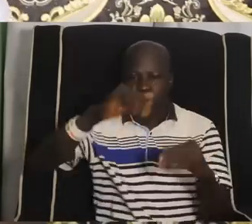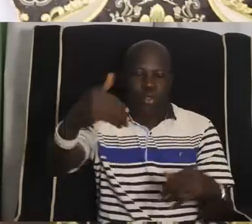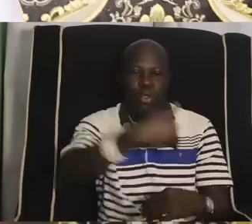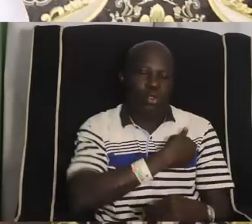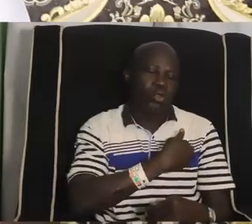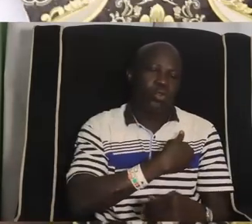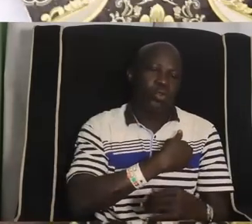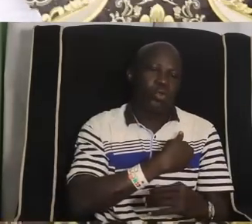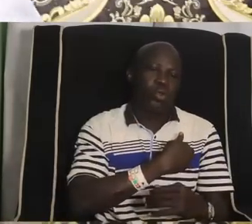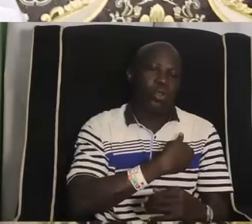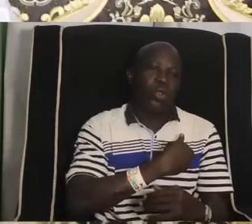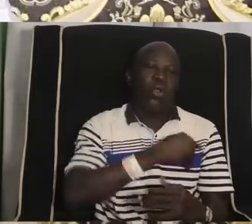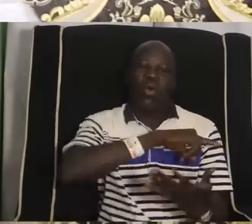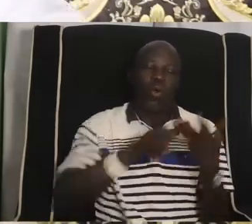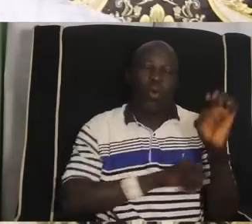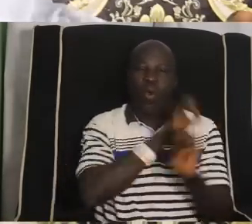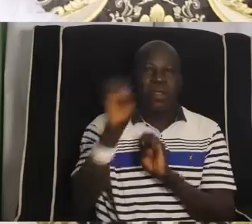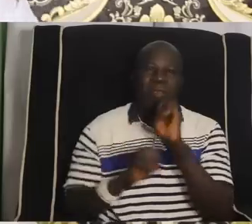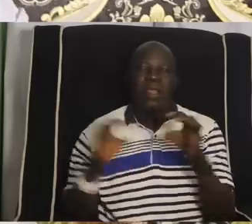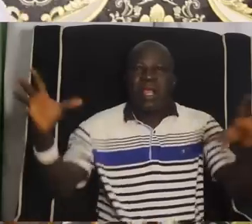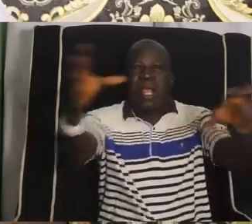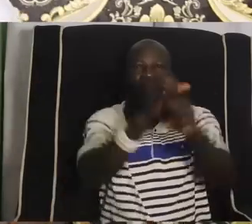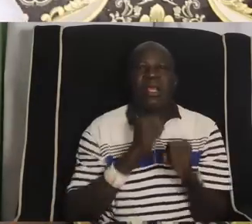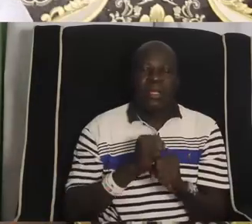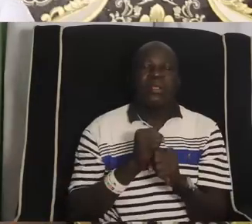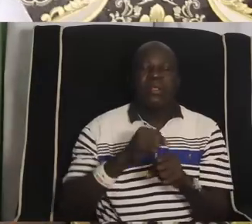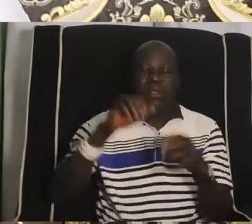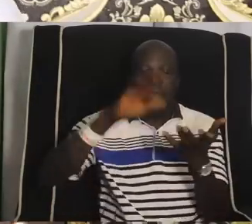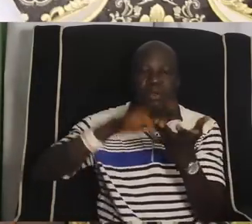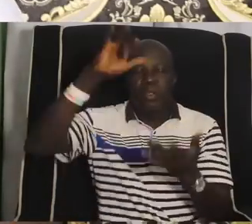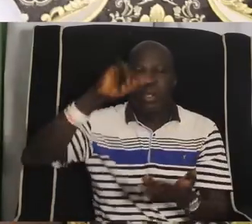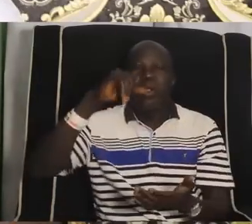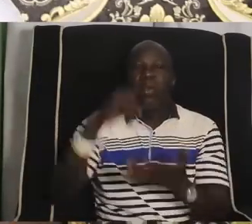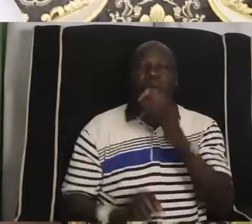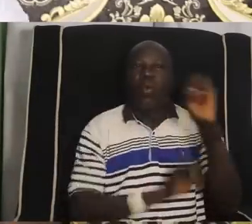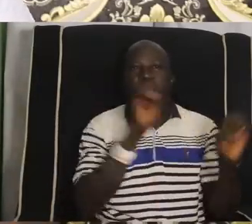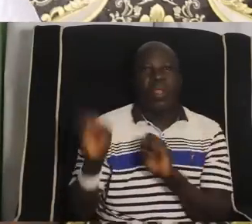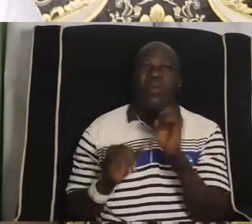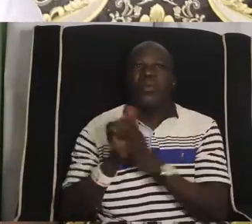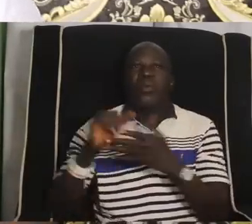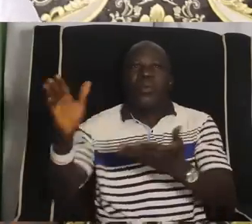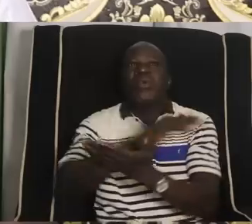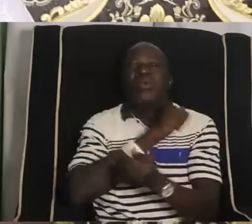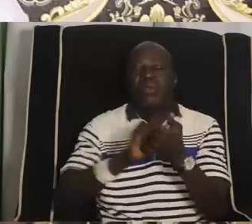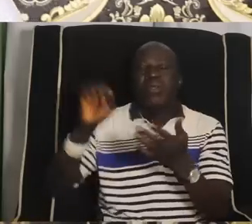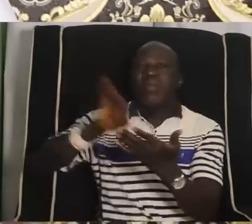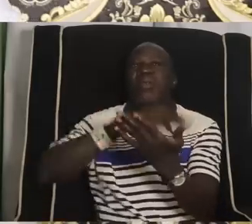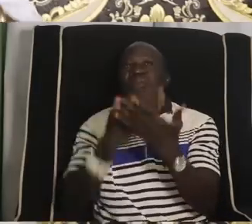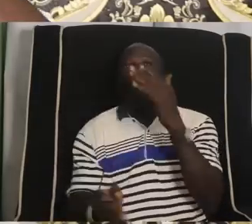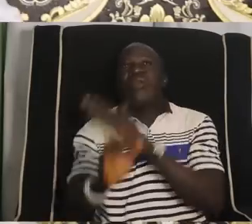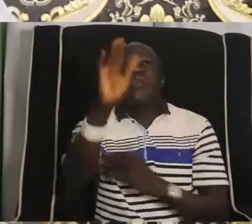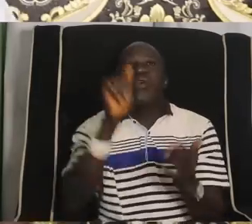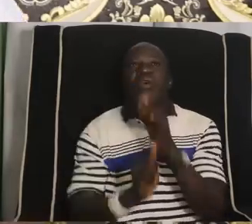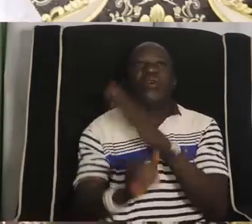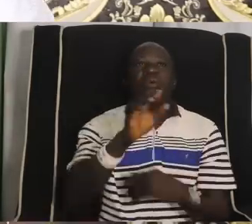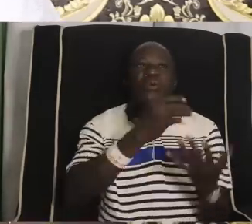side short? In to ba le basi ki kuro lara ile. What can take away one's glory? In to le munyan kuna Olorun. What can make you to fail God? Eyan bodo